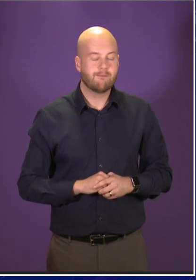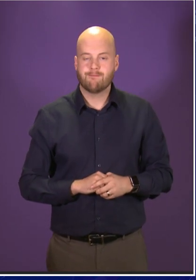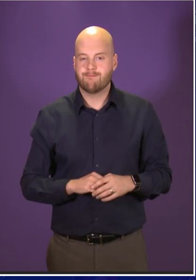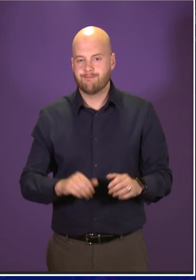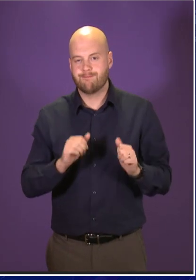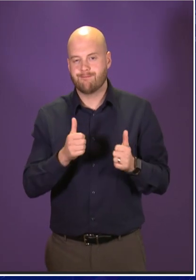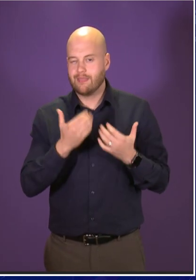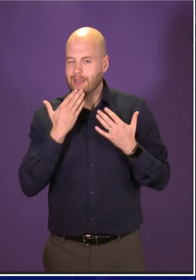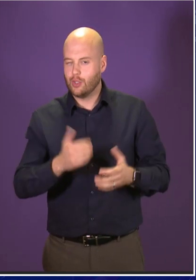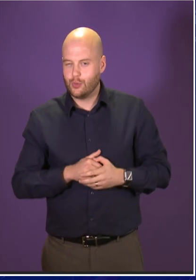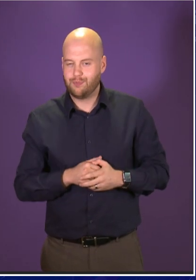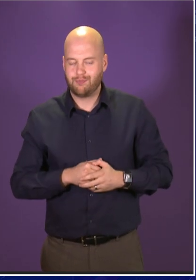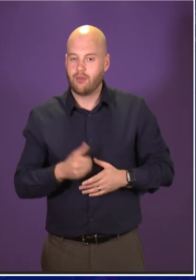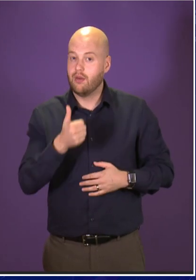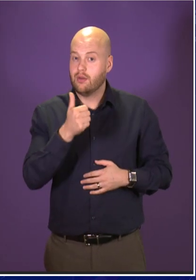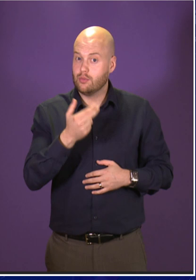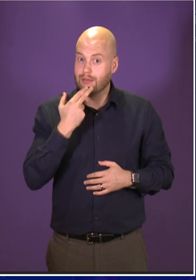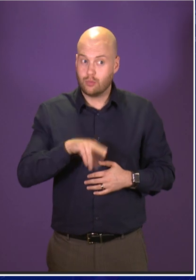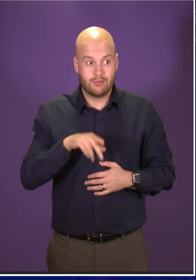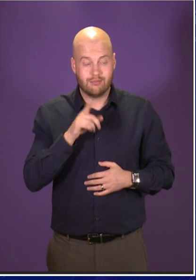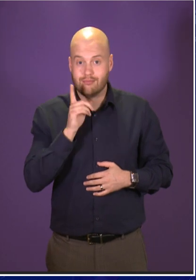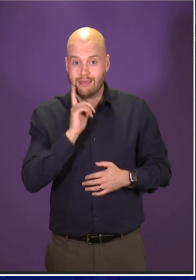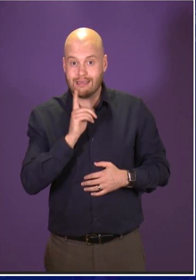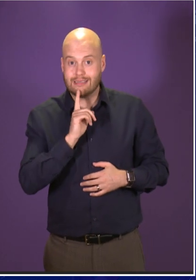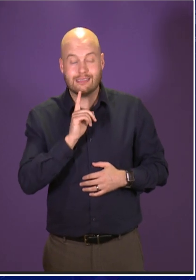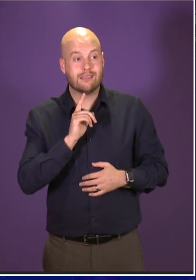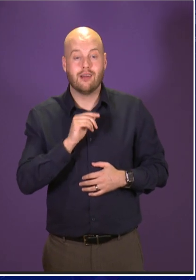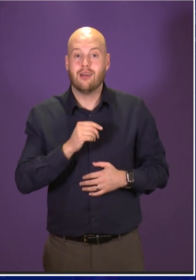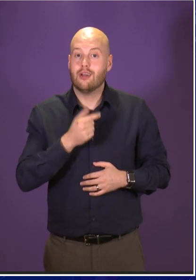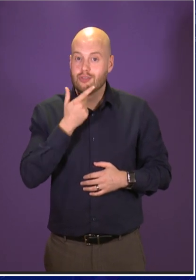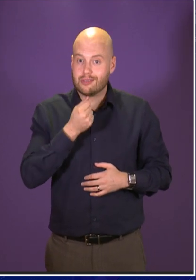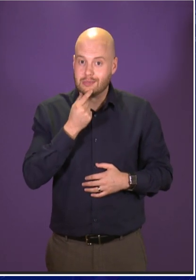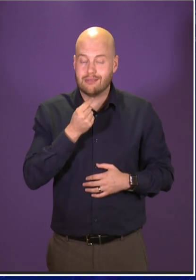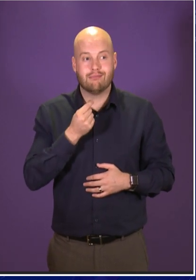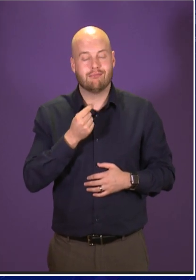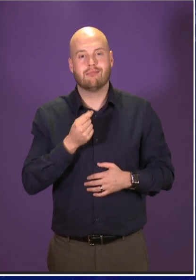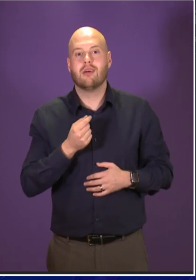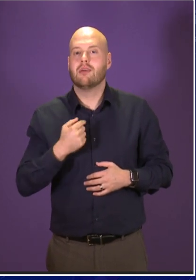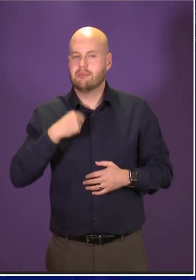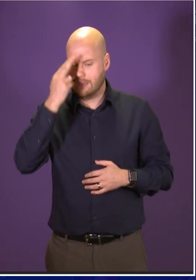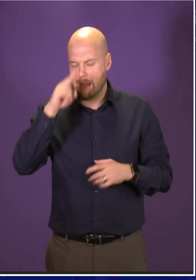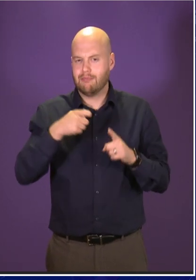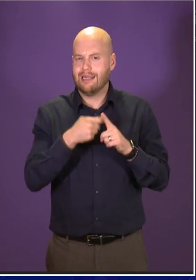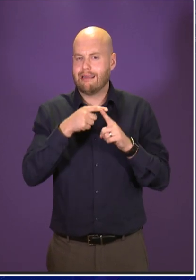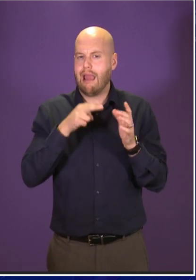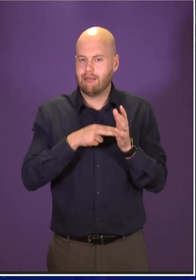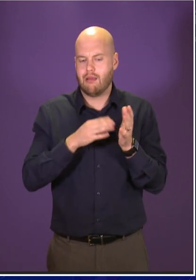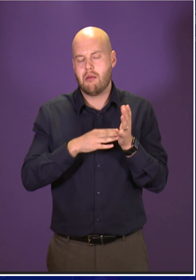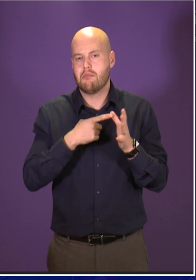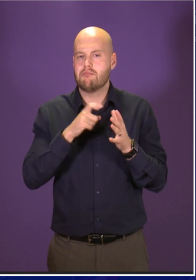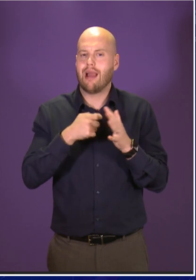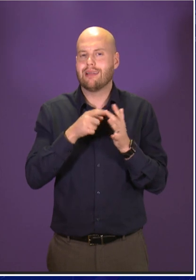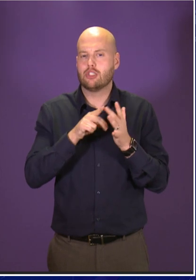Thank you and good afternoon, ladies and gentlemen, distinguished guests all. My name is Ken McIntosh. I'm the presiding